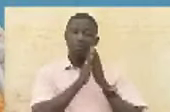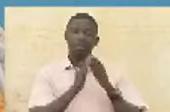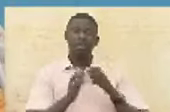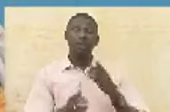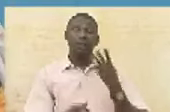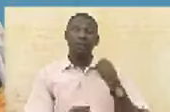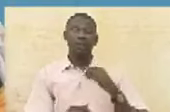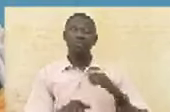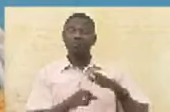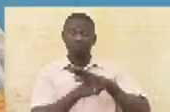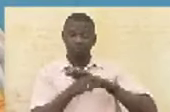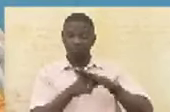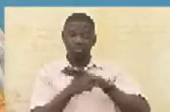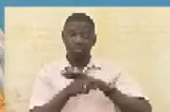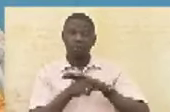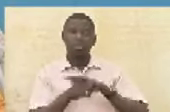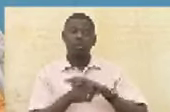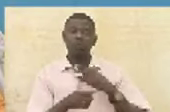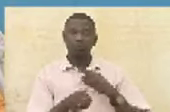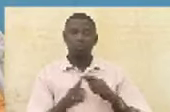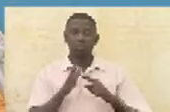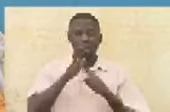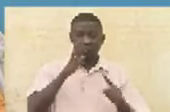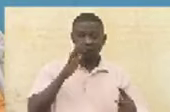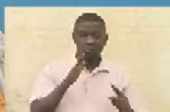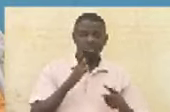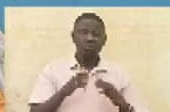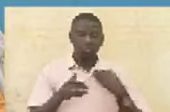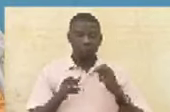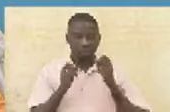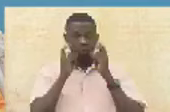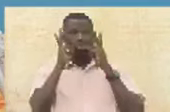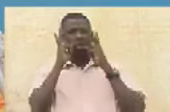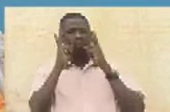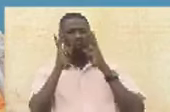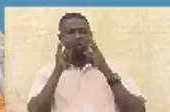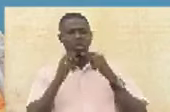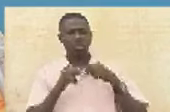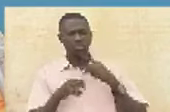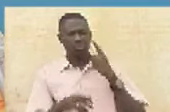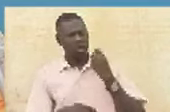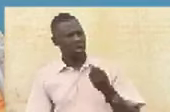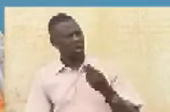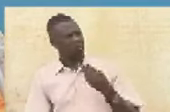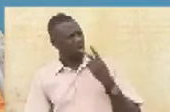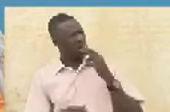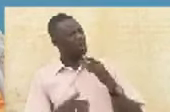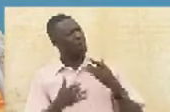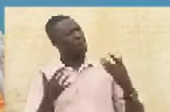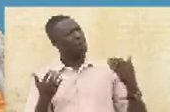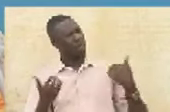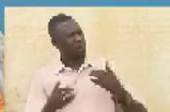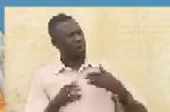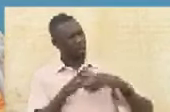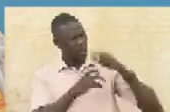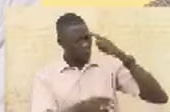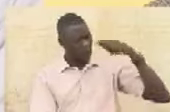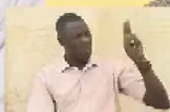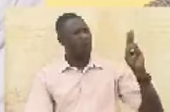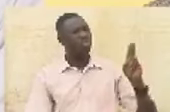how the room was filled was reduced. So when I woke up, it looked like a lot of people had already